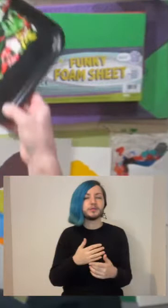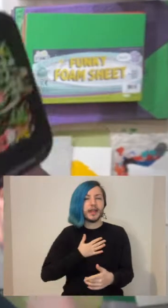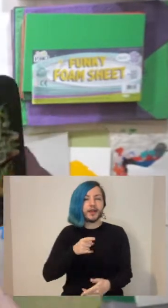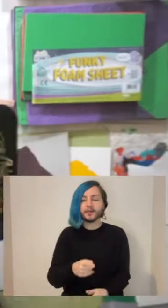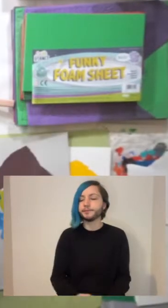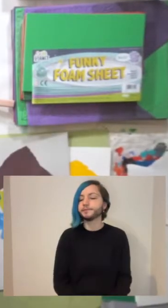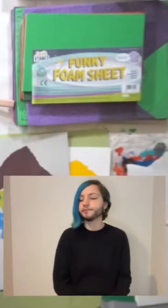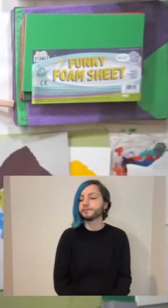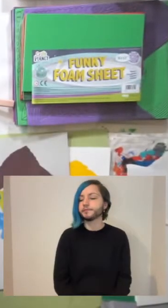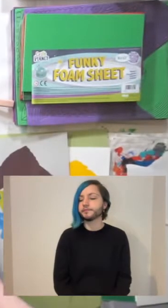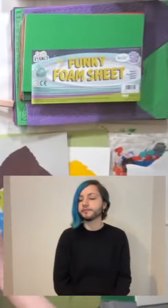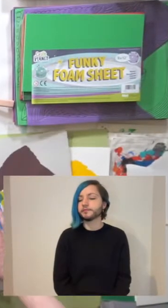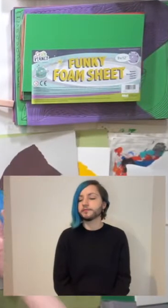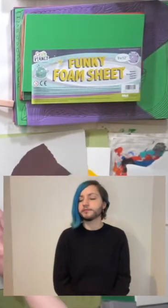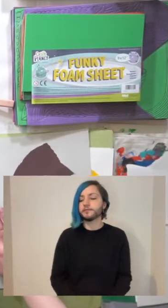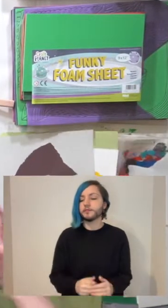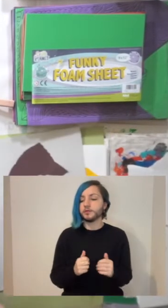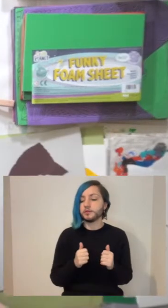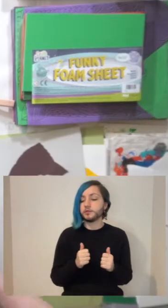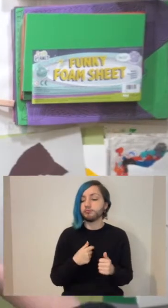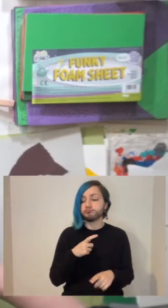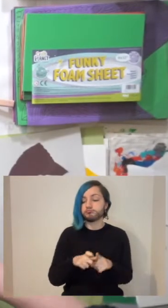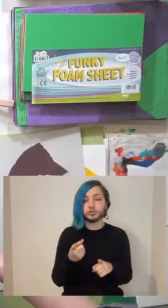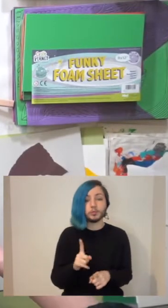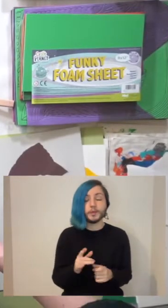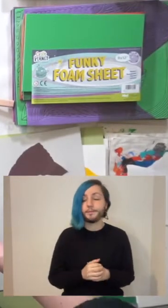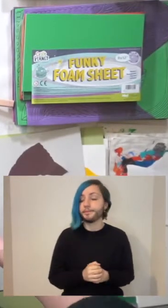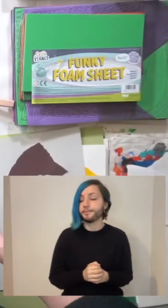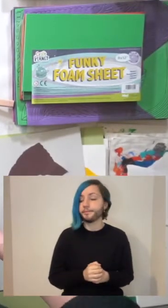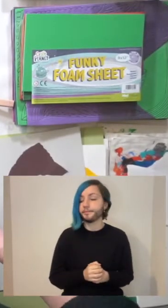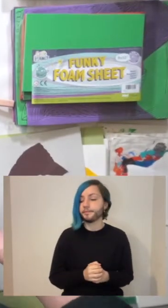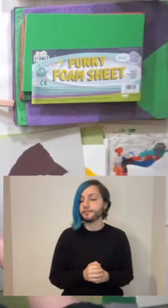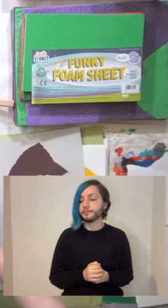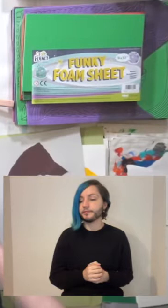background. And so what I do is